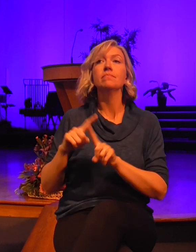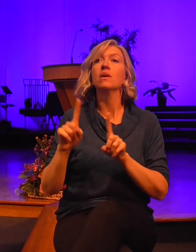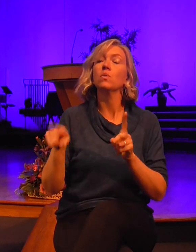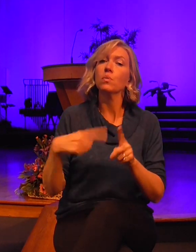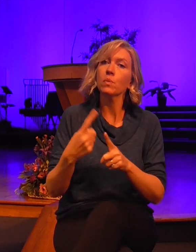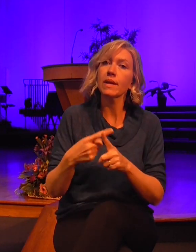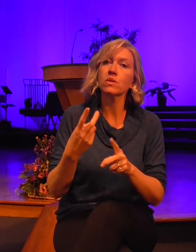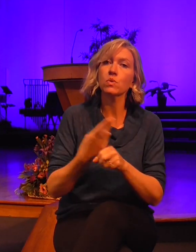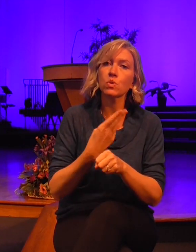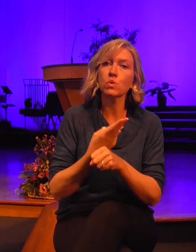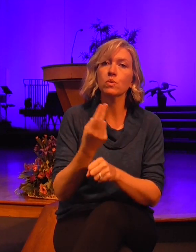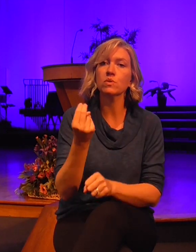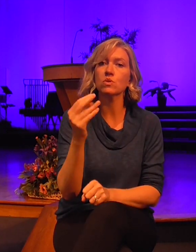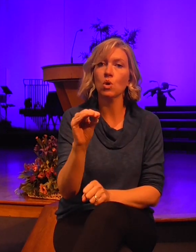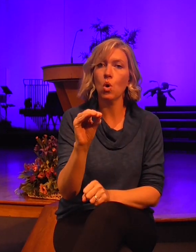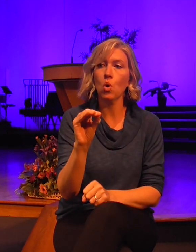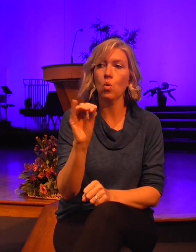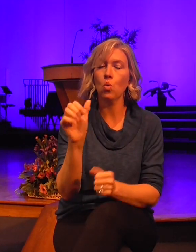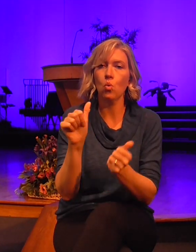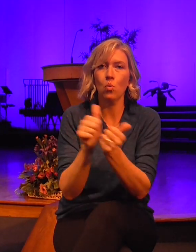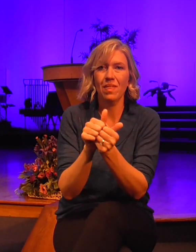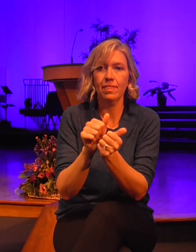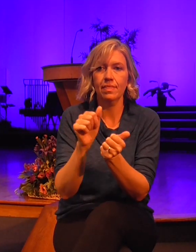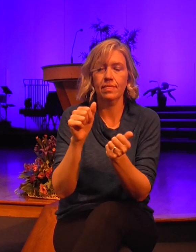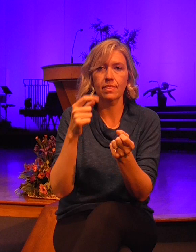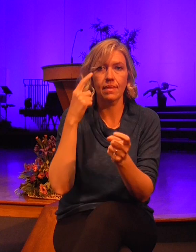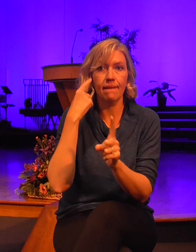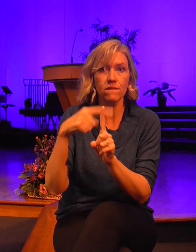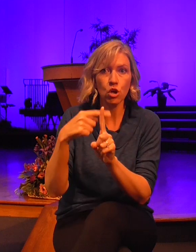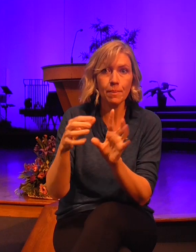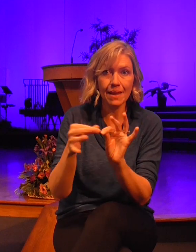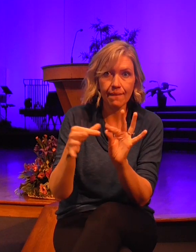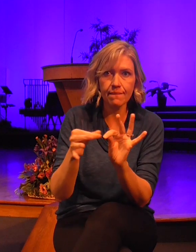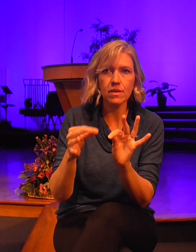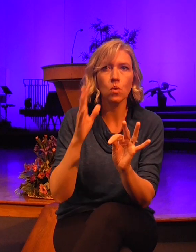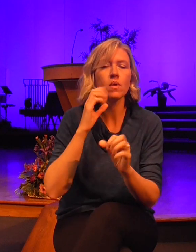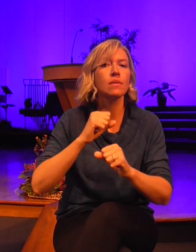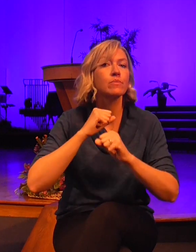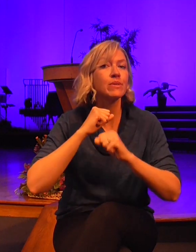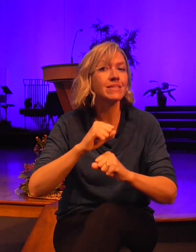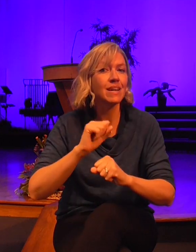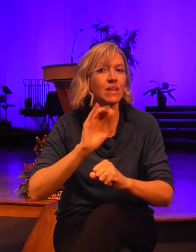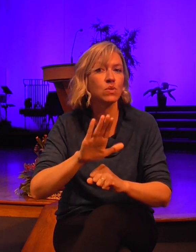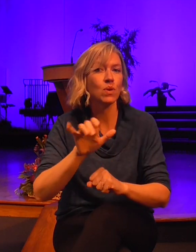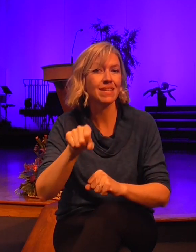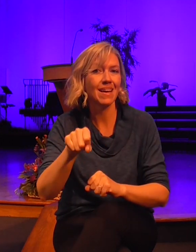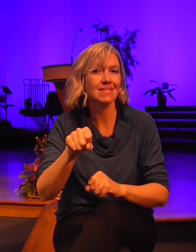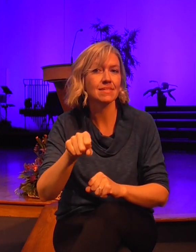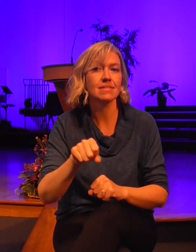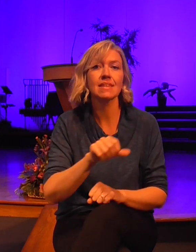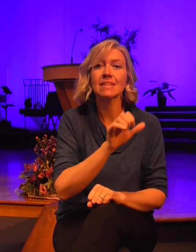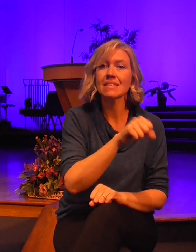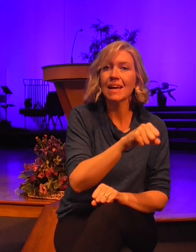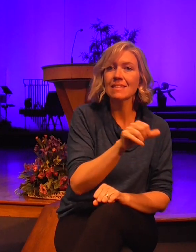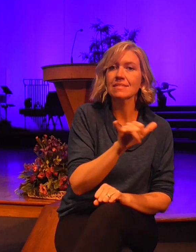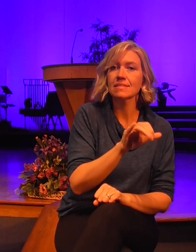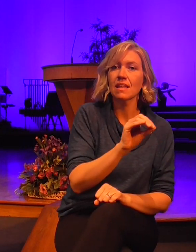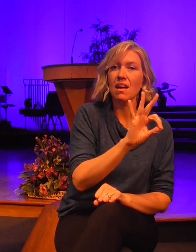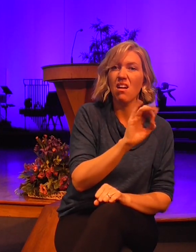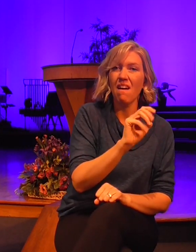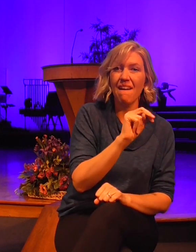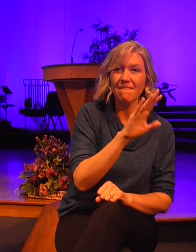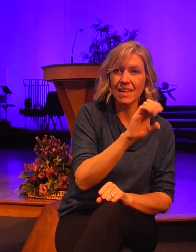affirmatively, they come to protect your yeses. Your yeses are your offense. Your no's are your